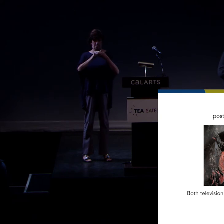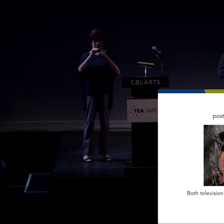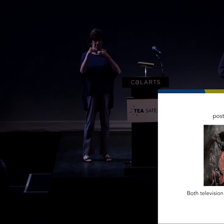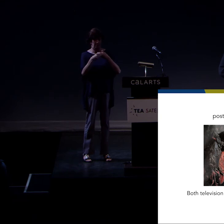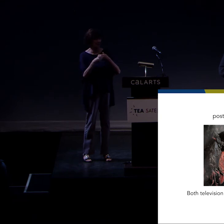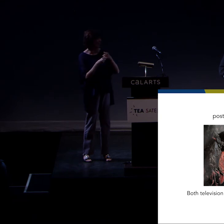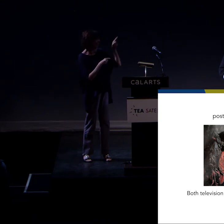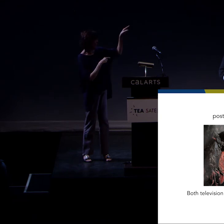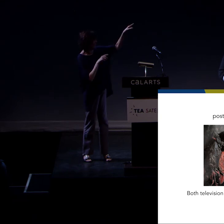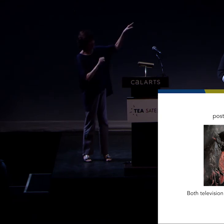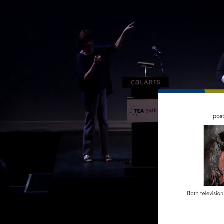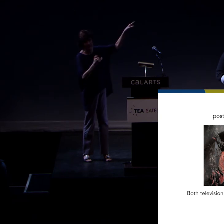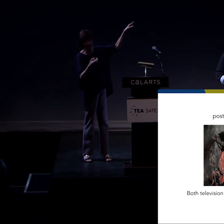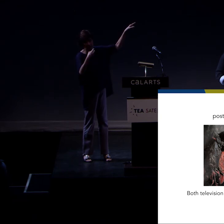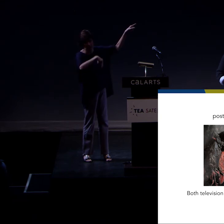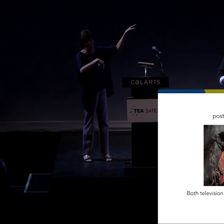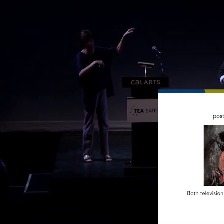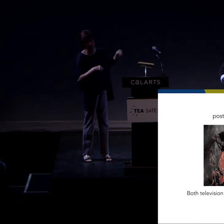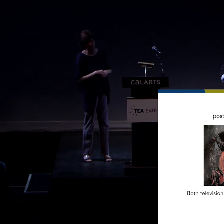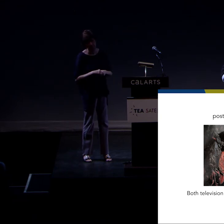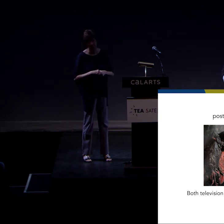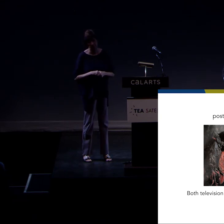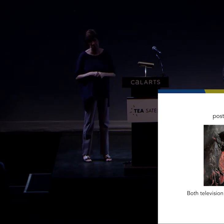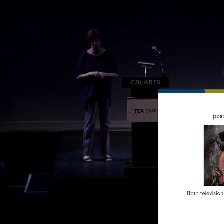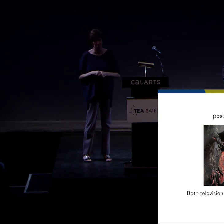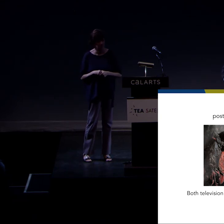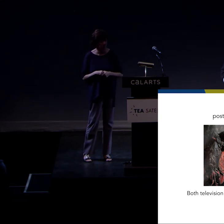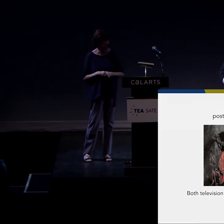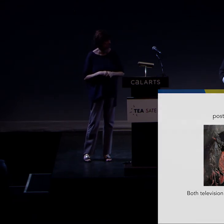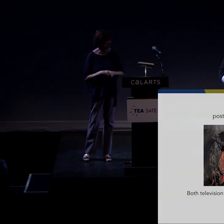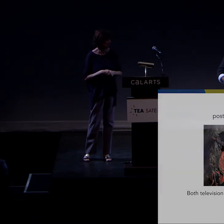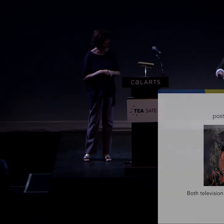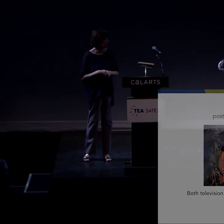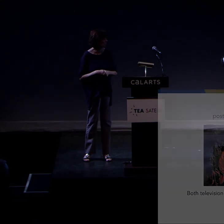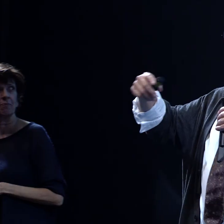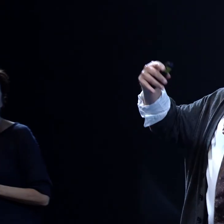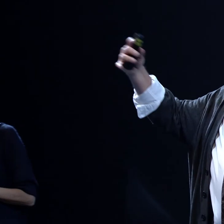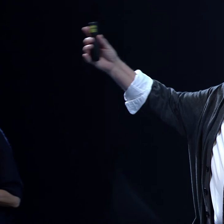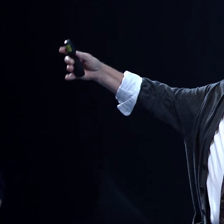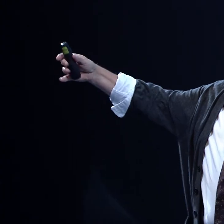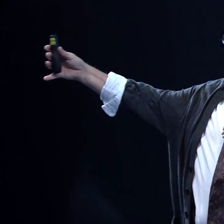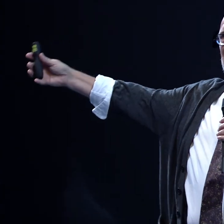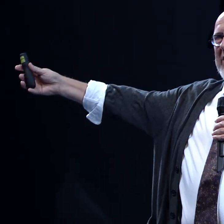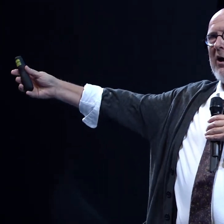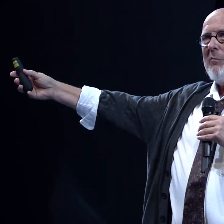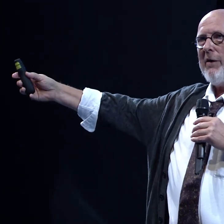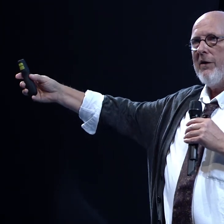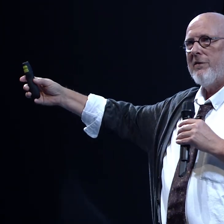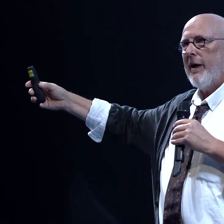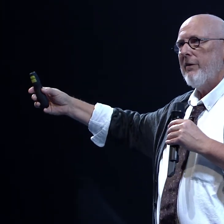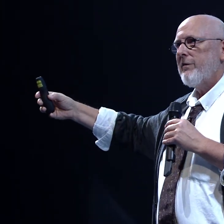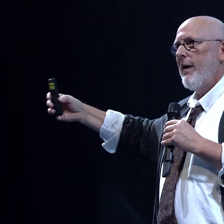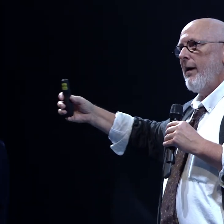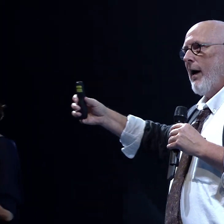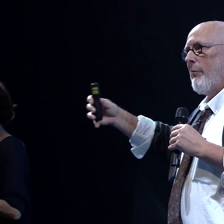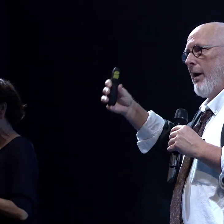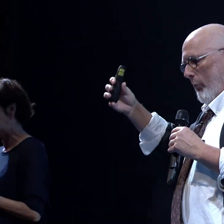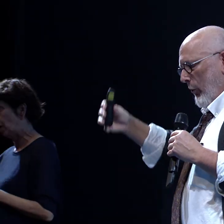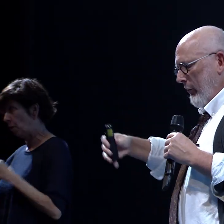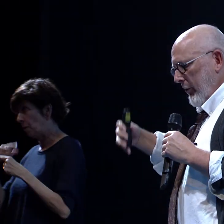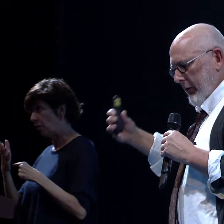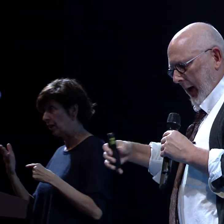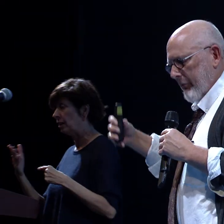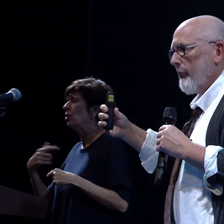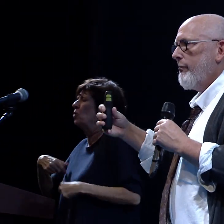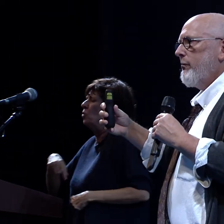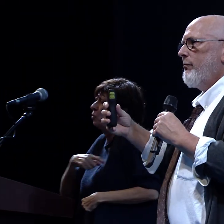right can actually get up. So I've got a call to action. I think, you know, for those of you who care about these things,